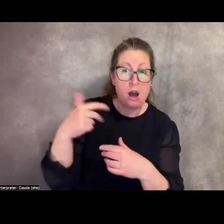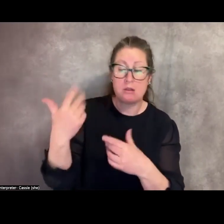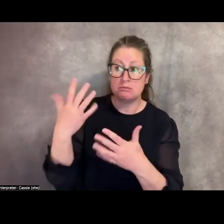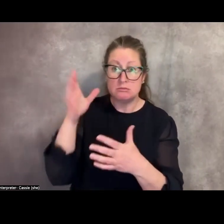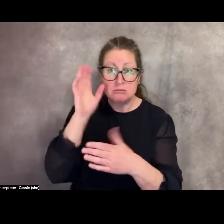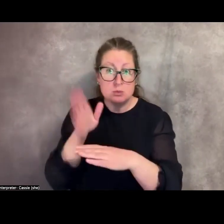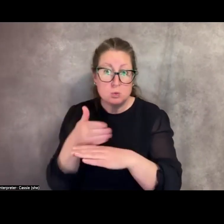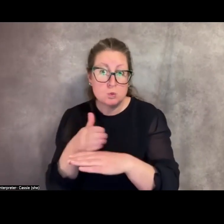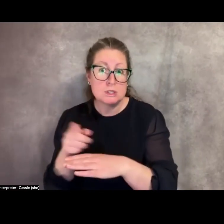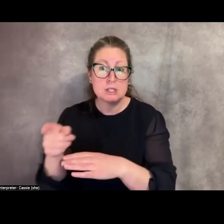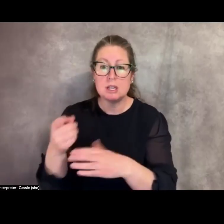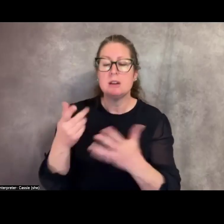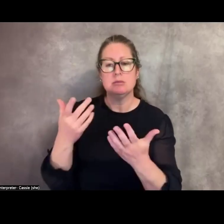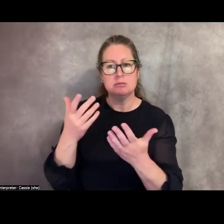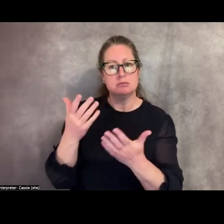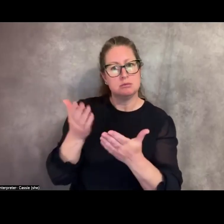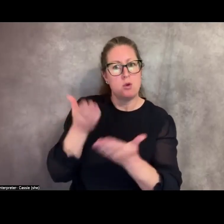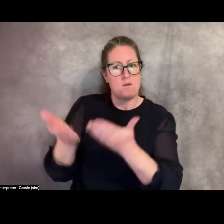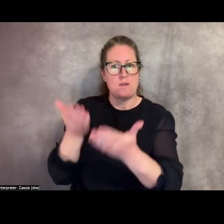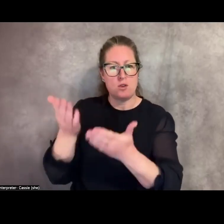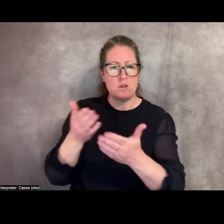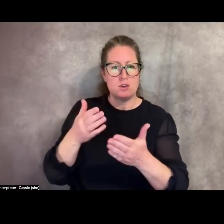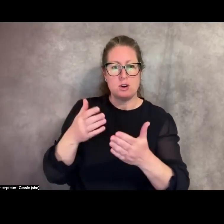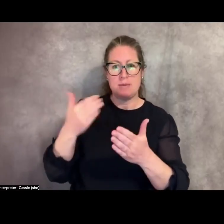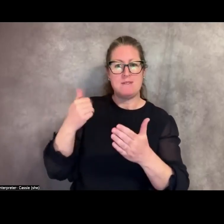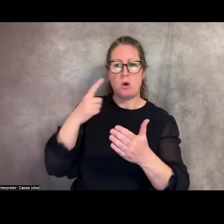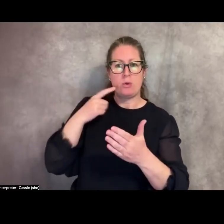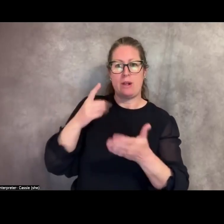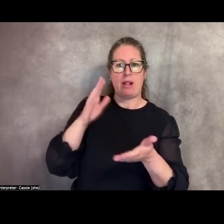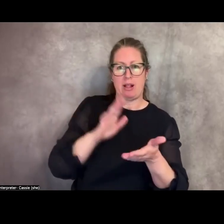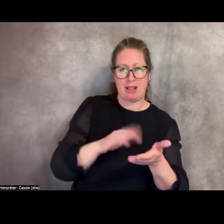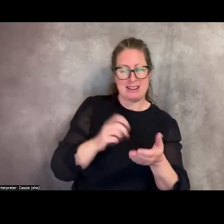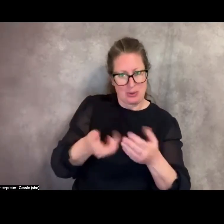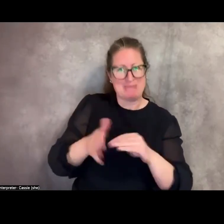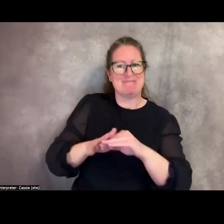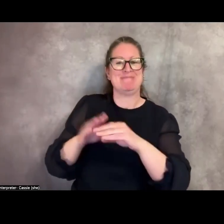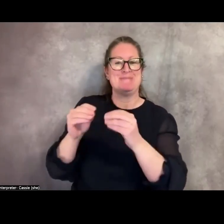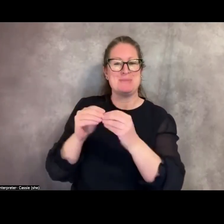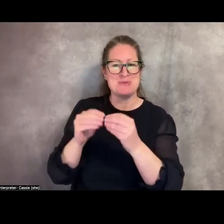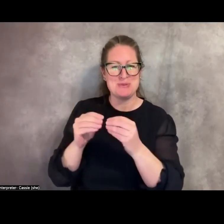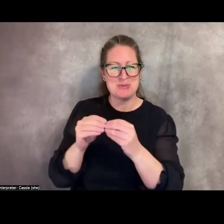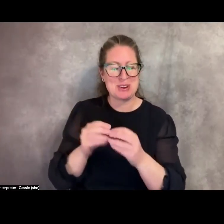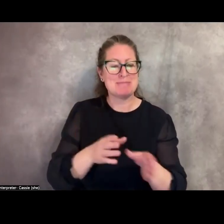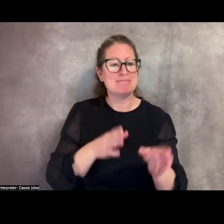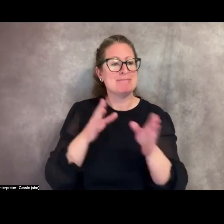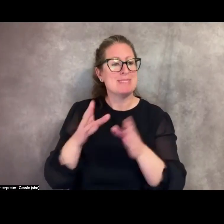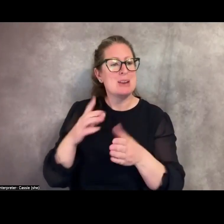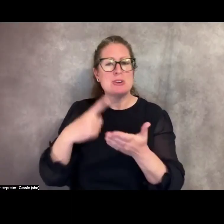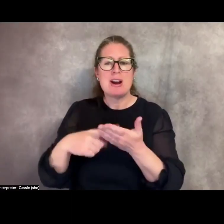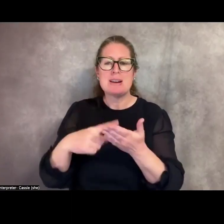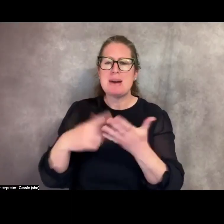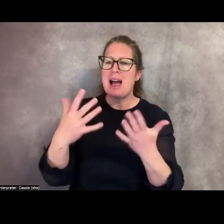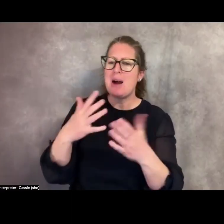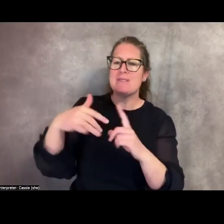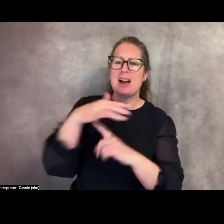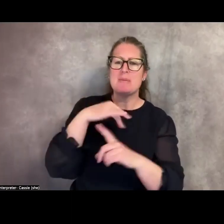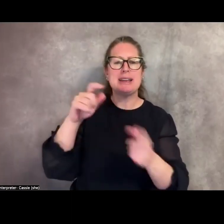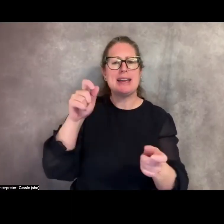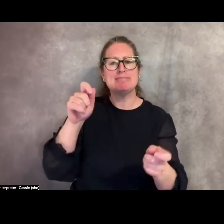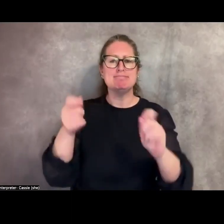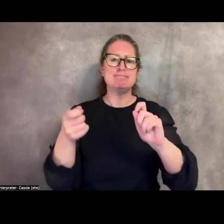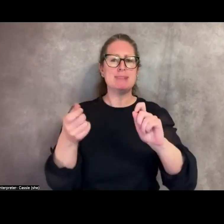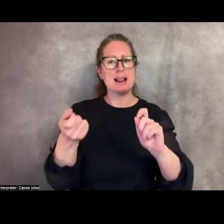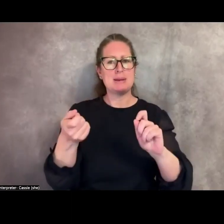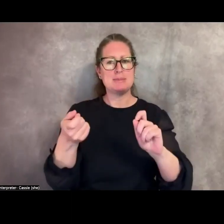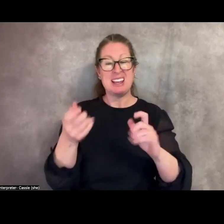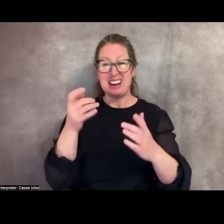we kind of had gotten away from. And just being aware of changes in the environment. If we notice that a door isn't